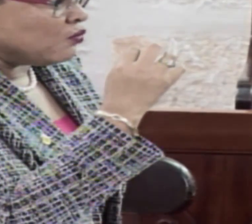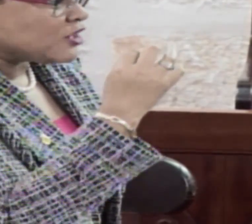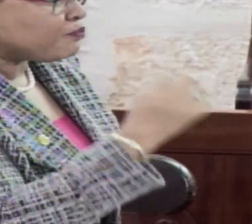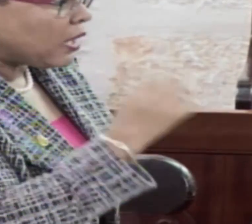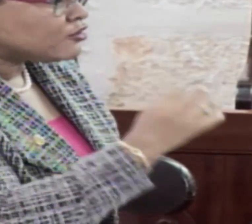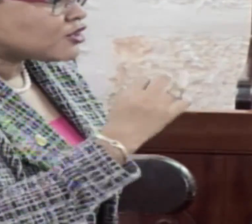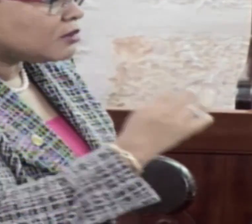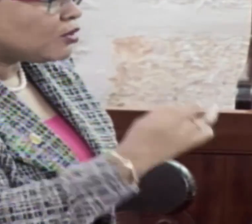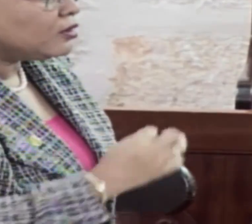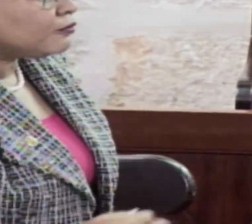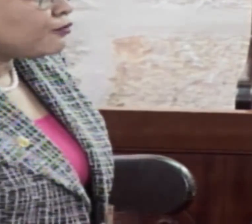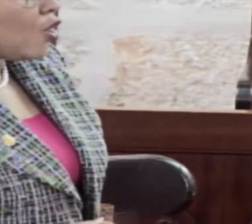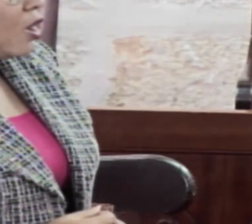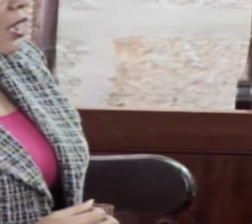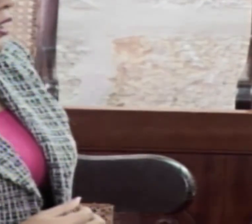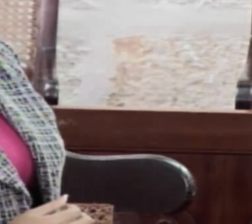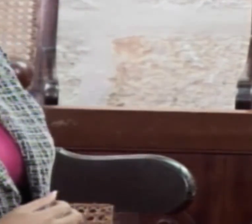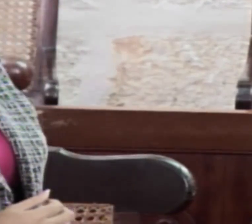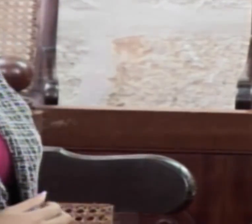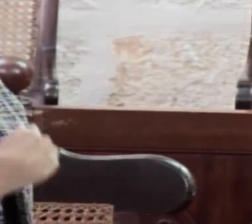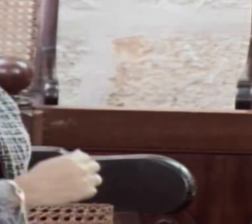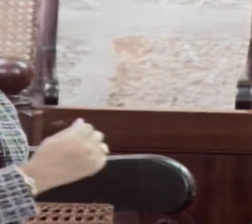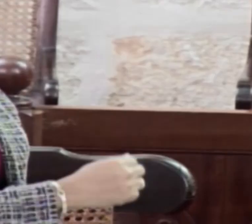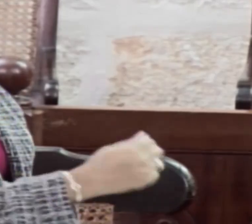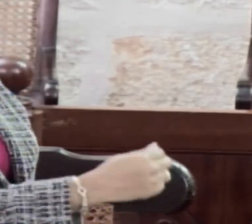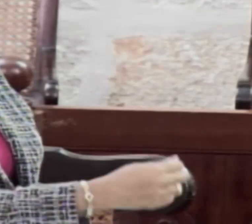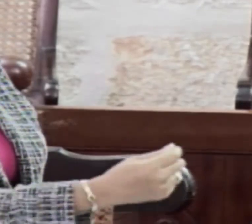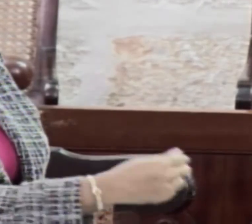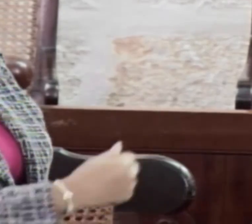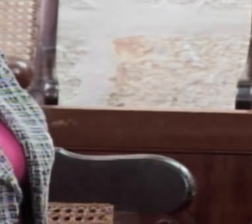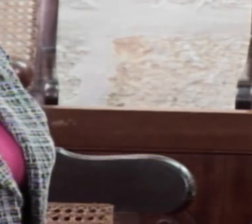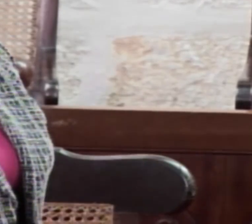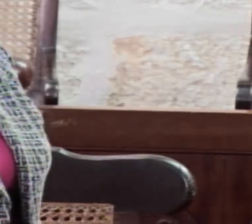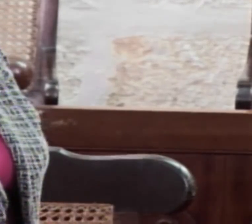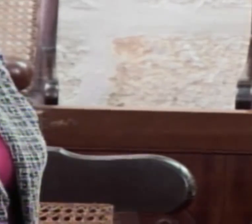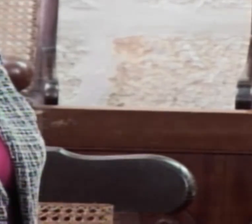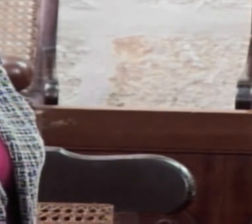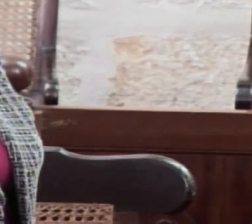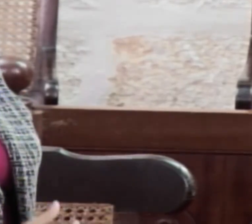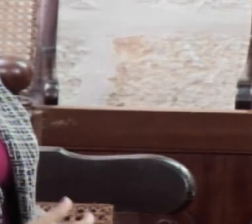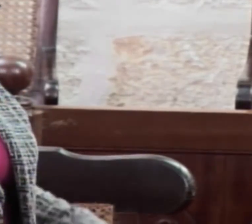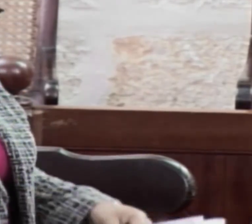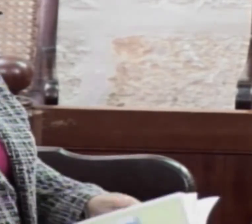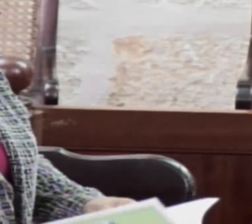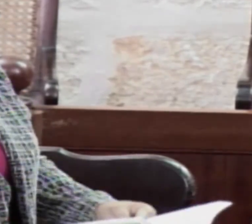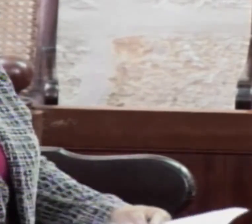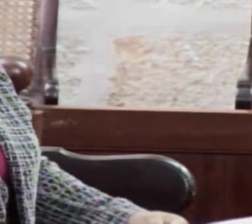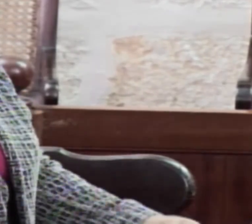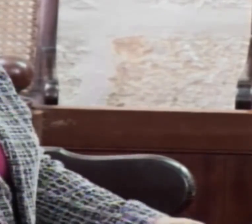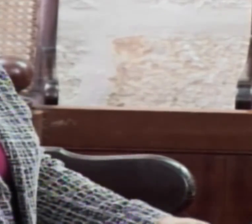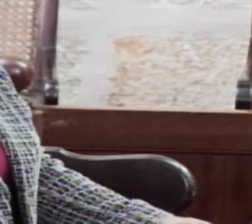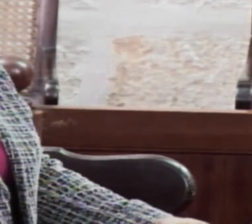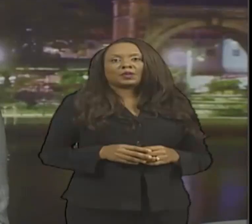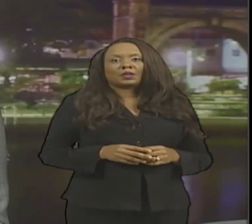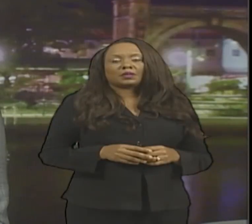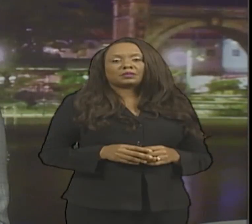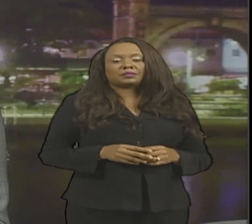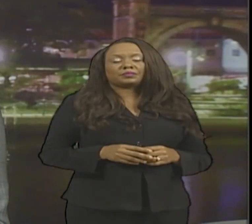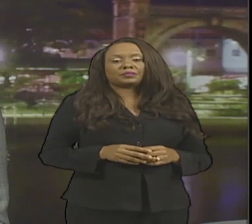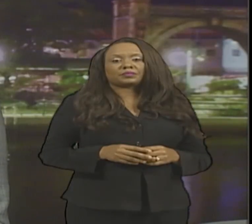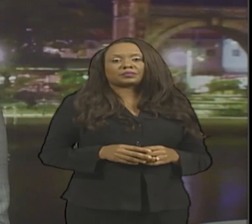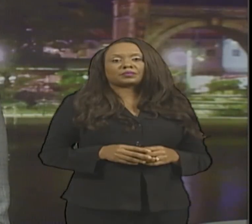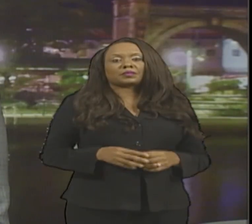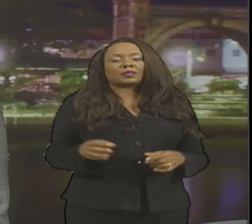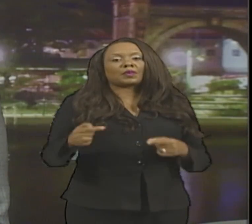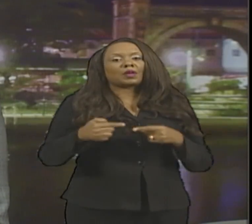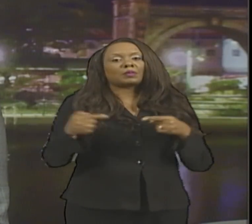and responsible for the ministry within which he or she has to lead.